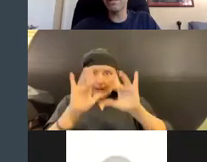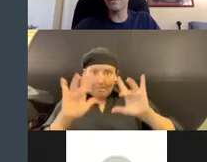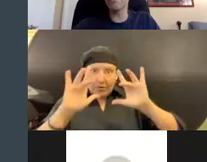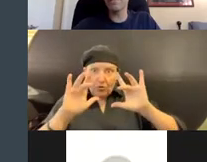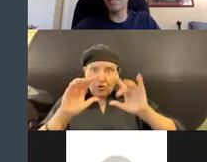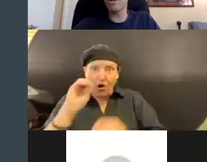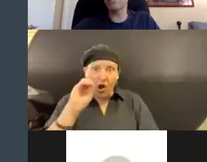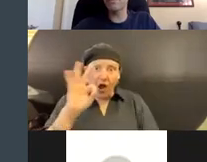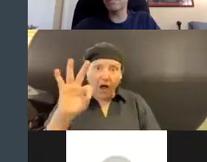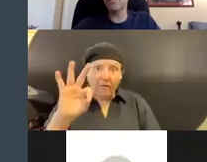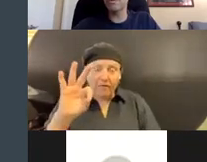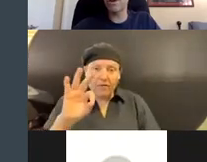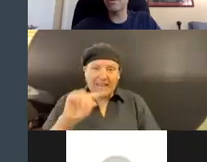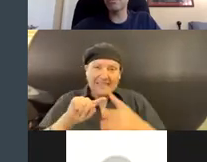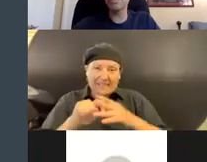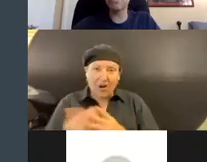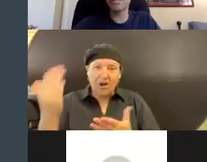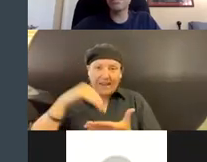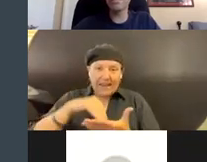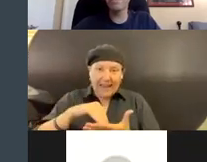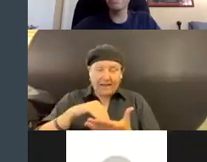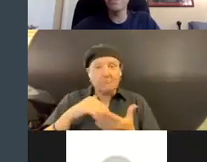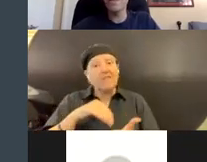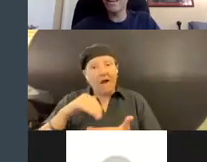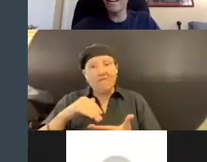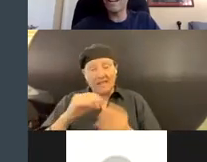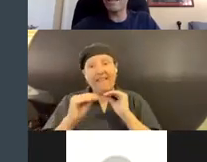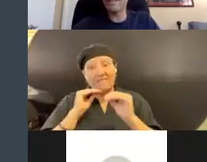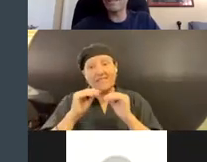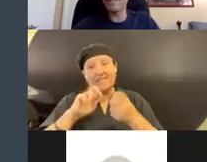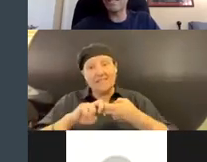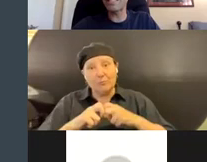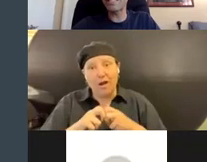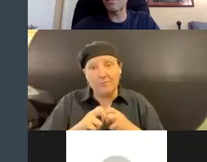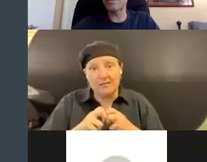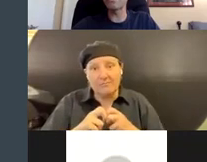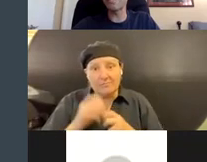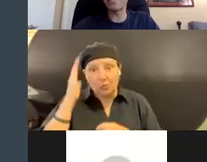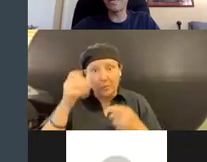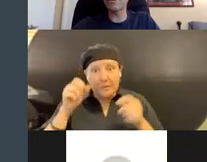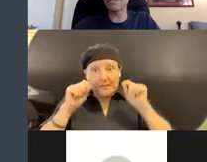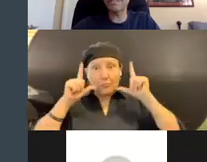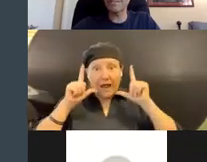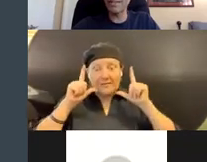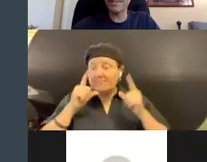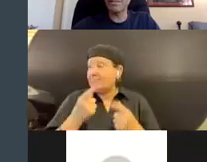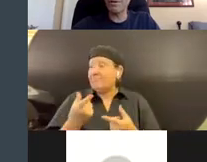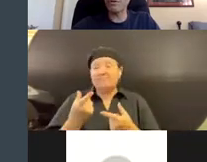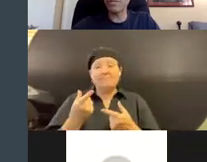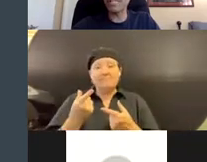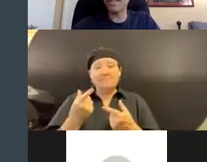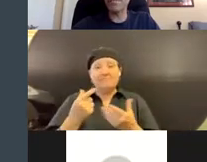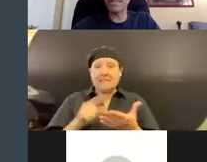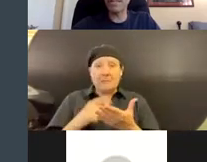it, that often fixes most problems. You'd be surprised. Sometimes it's a simple solution like that, where you just do a